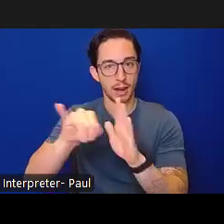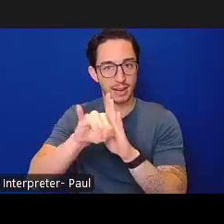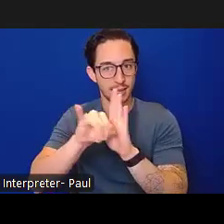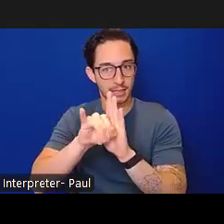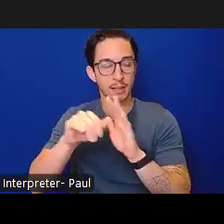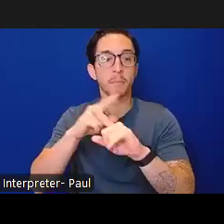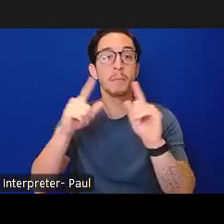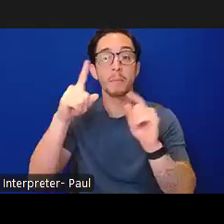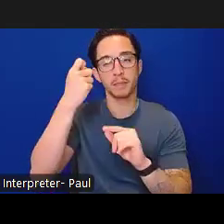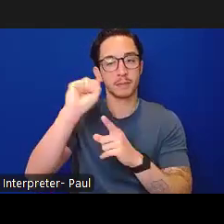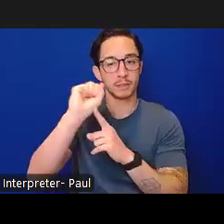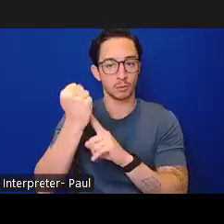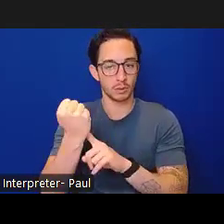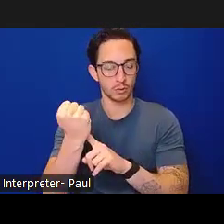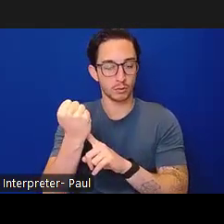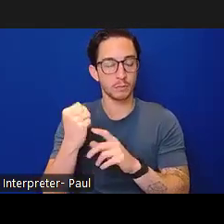of circumstances.